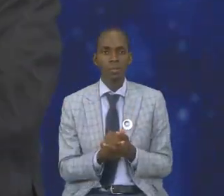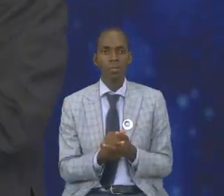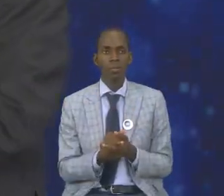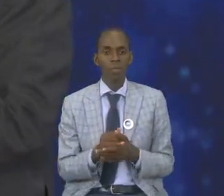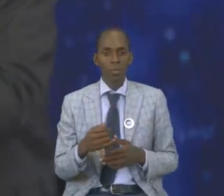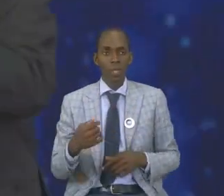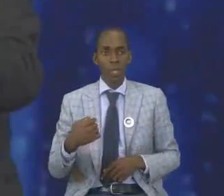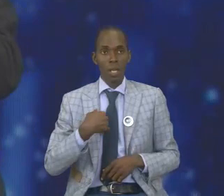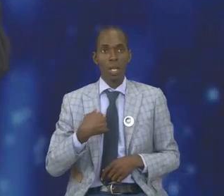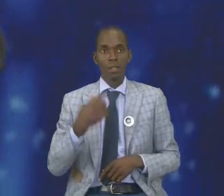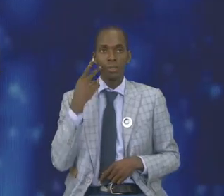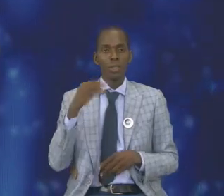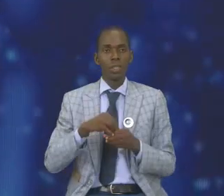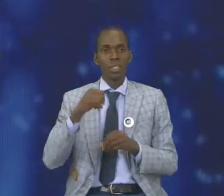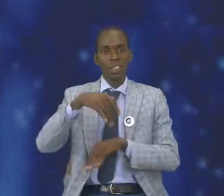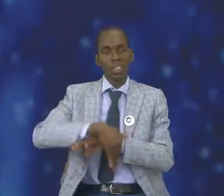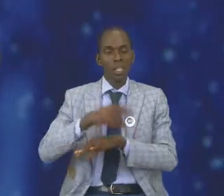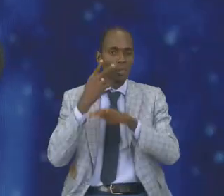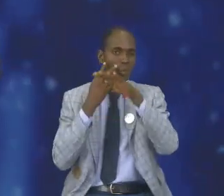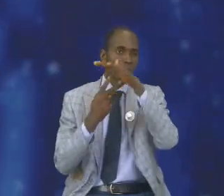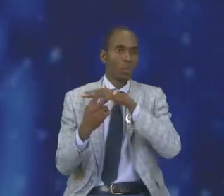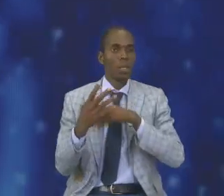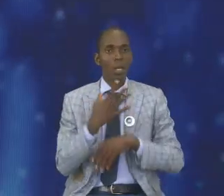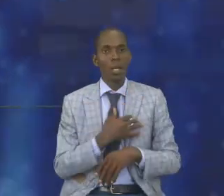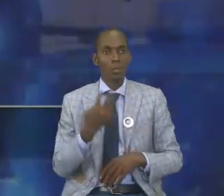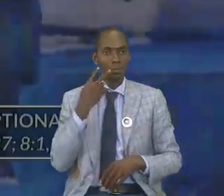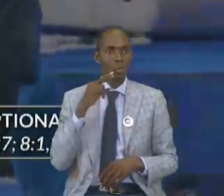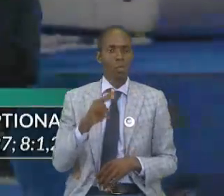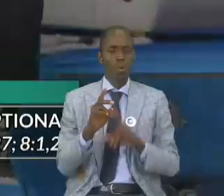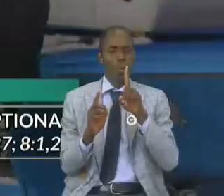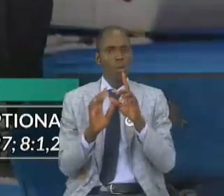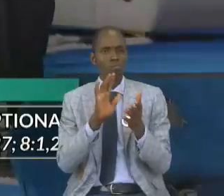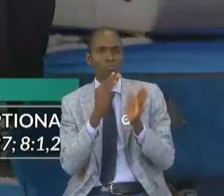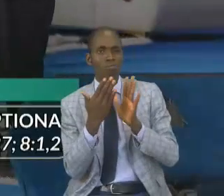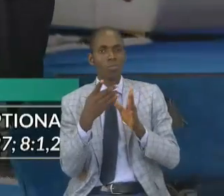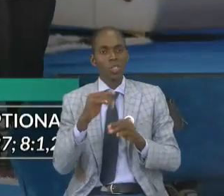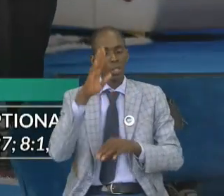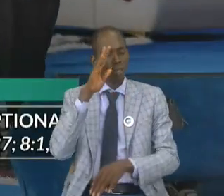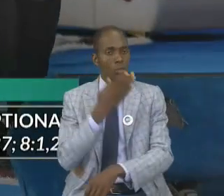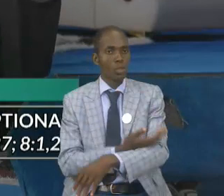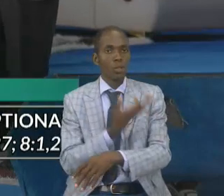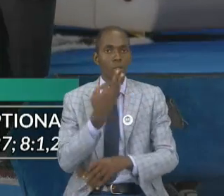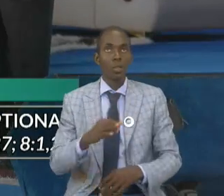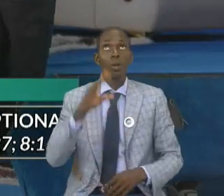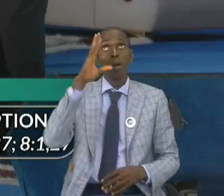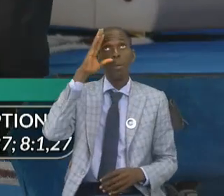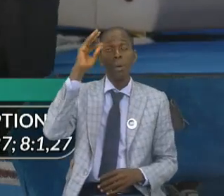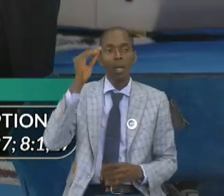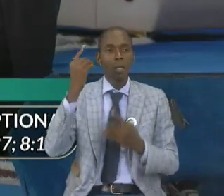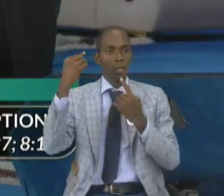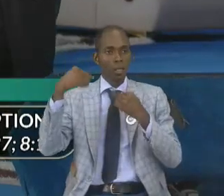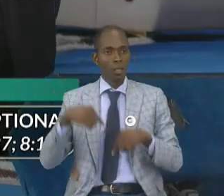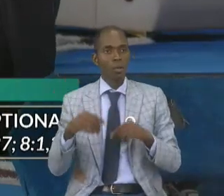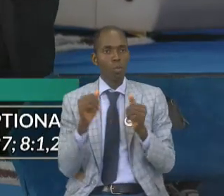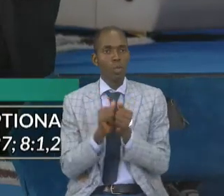night visions, and behold, one like the son of man came